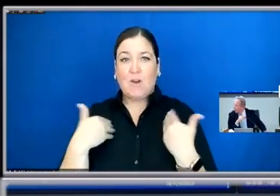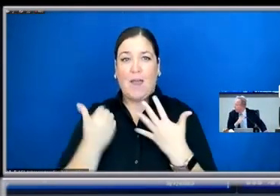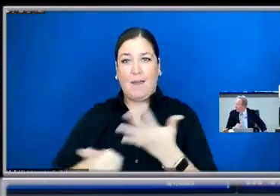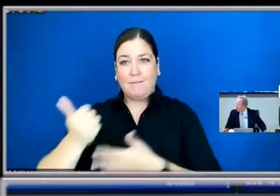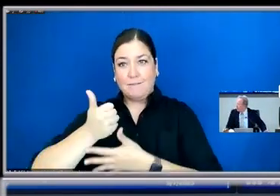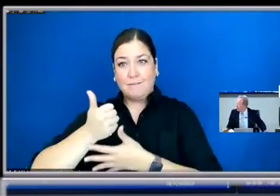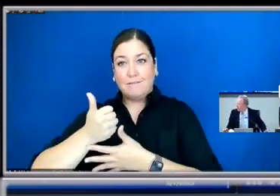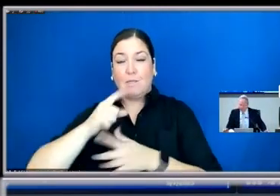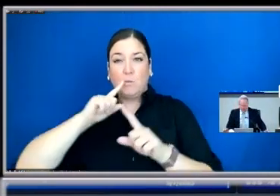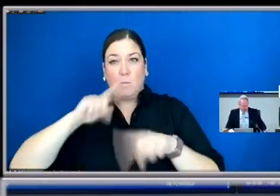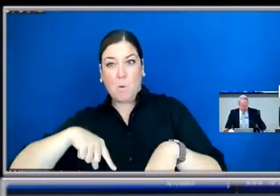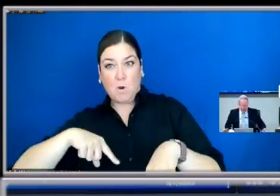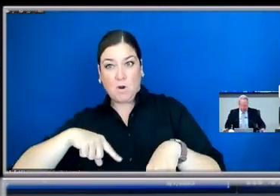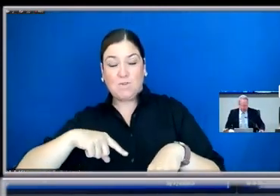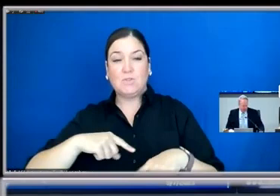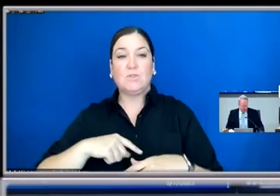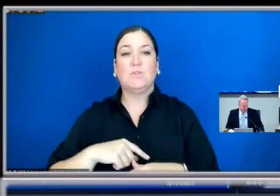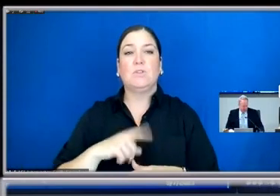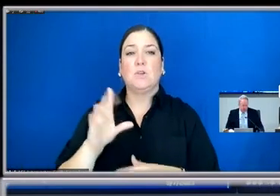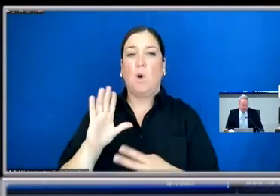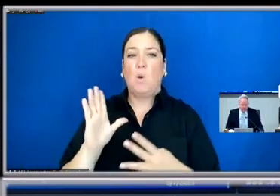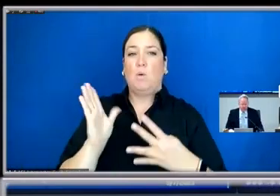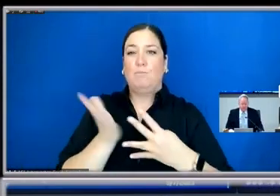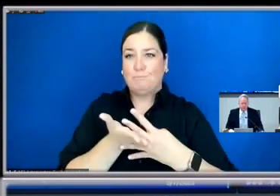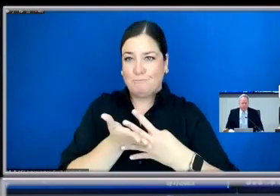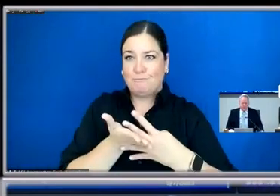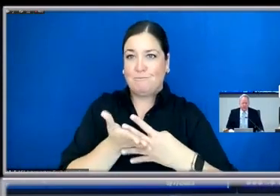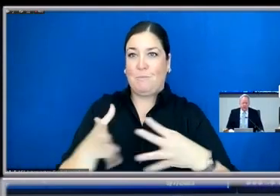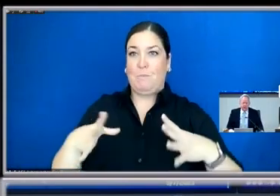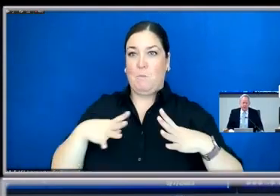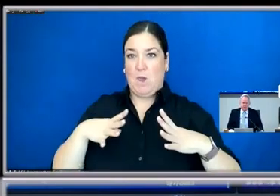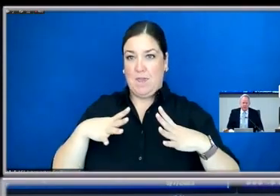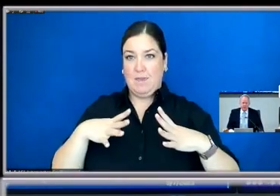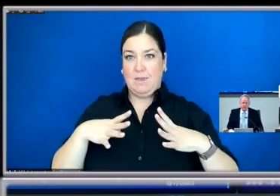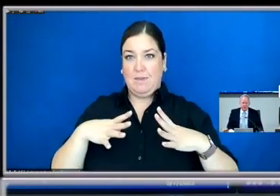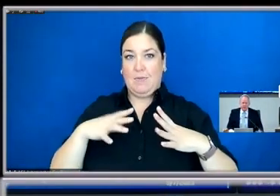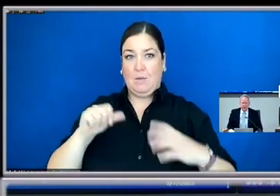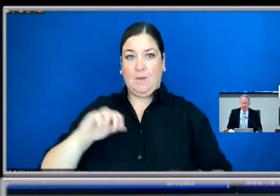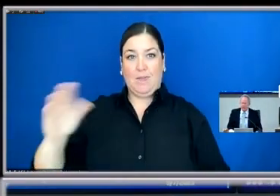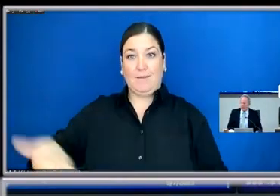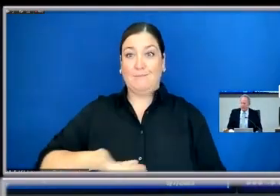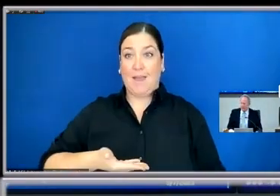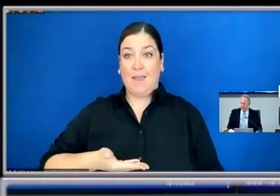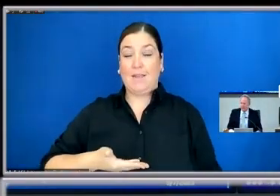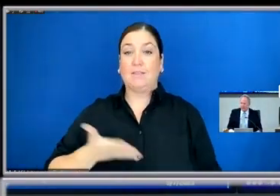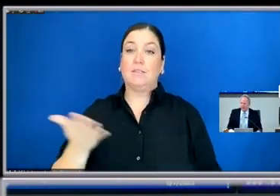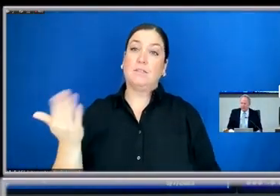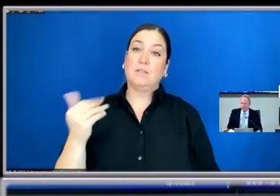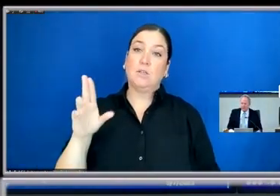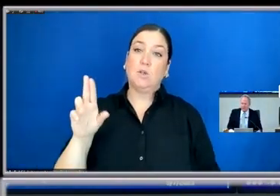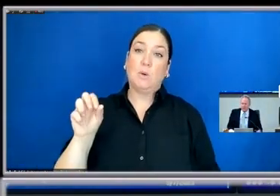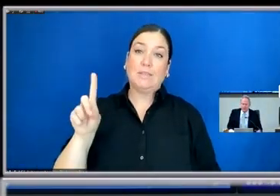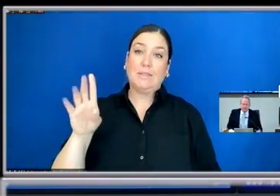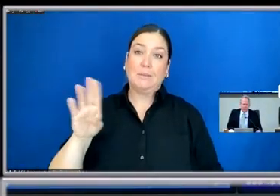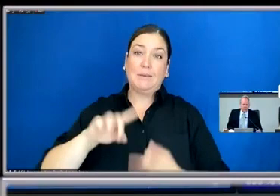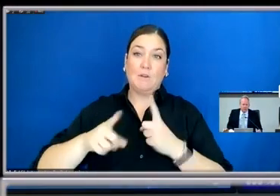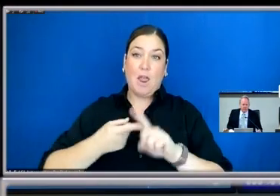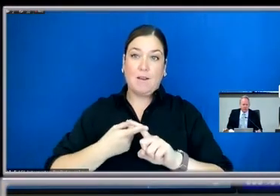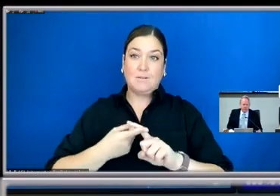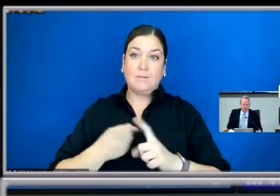report. So let's take a break here, and if we could invite up our USDB friends,